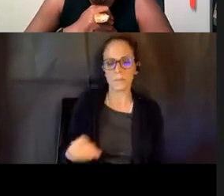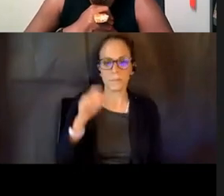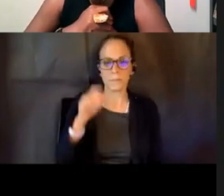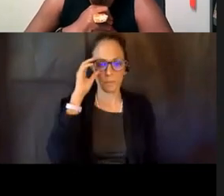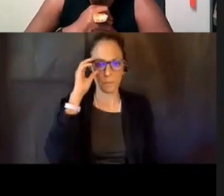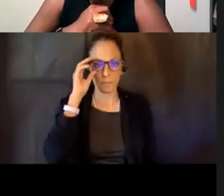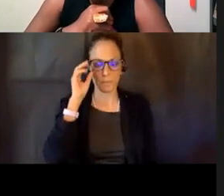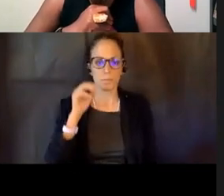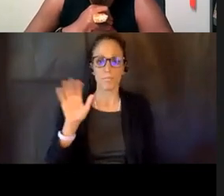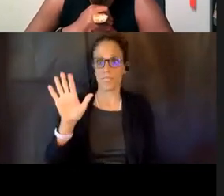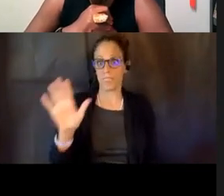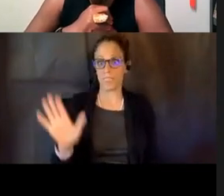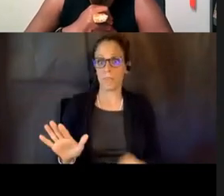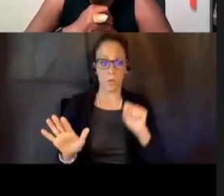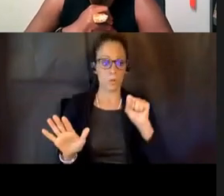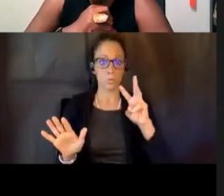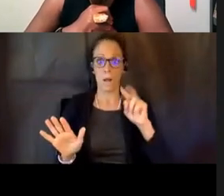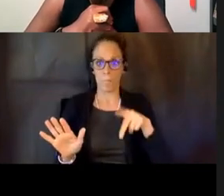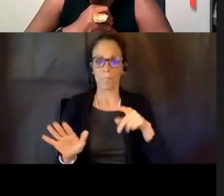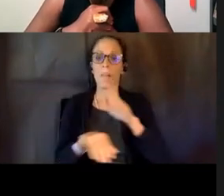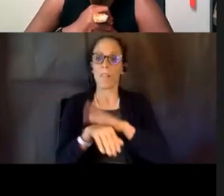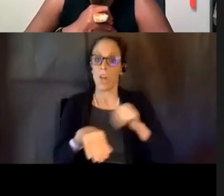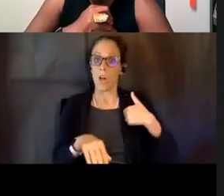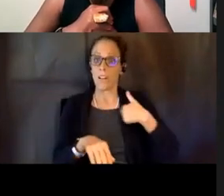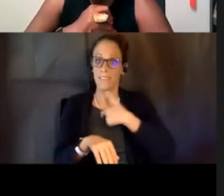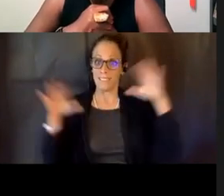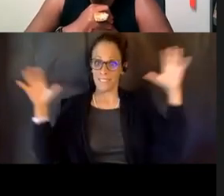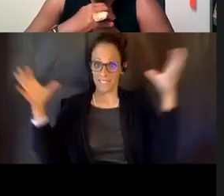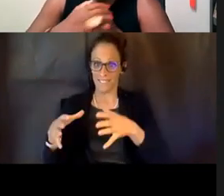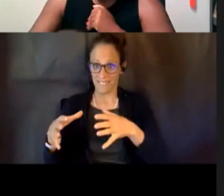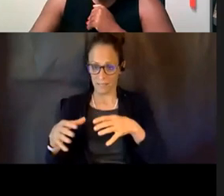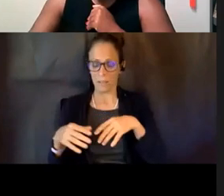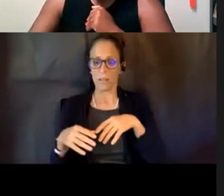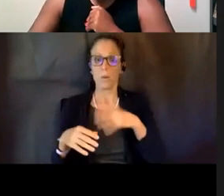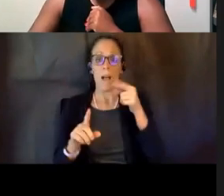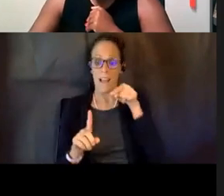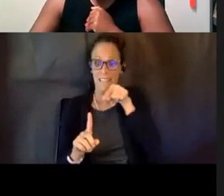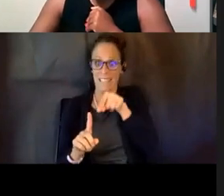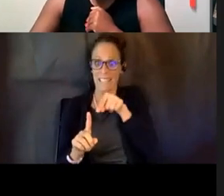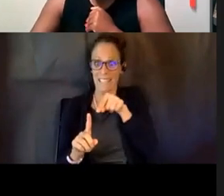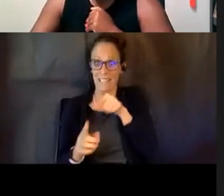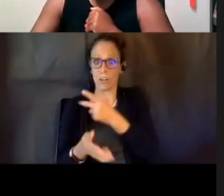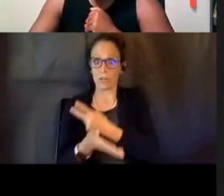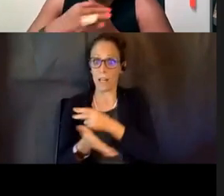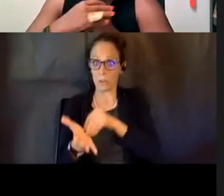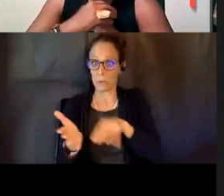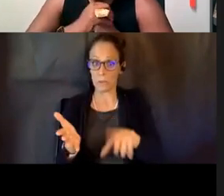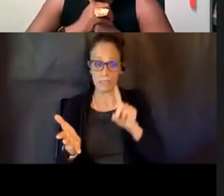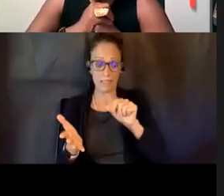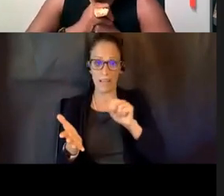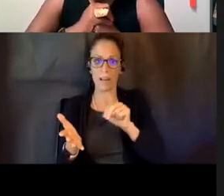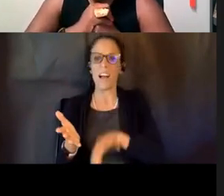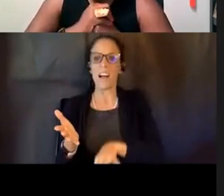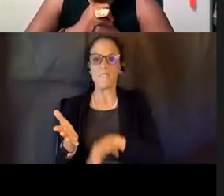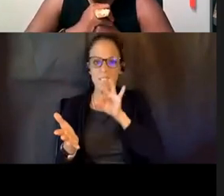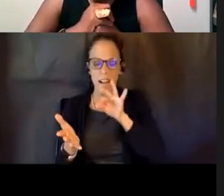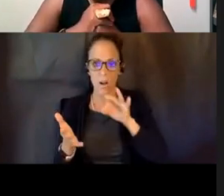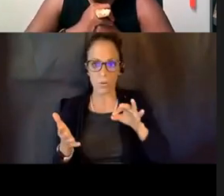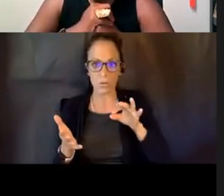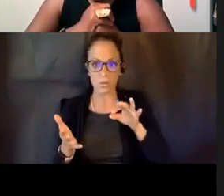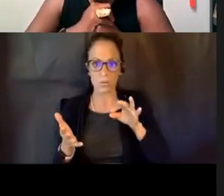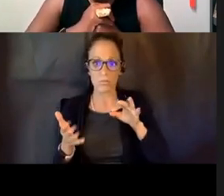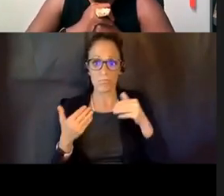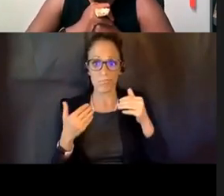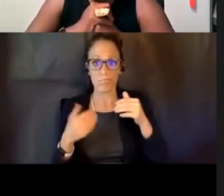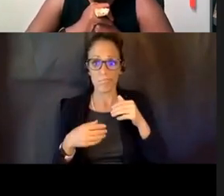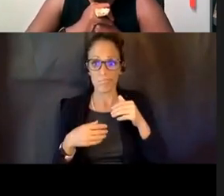They got a team of us in there because Dan Sayers, as a graduate student, found the remains of enslaved